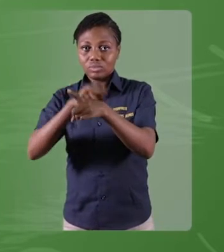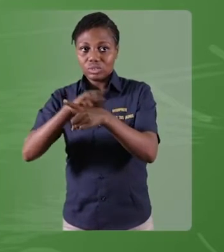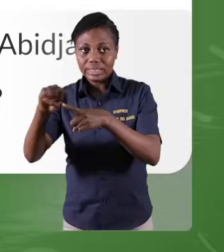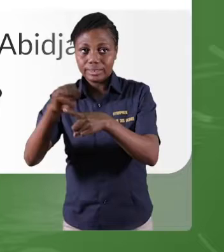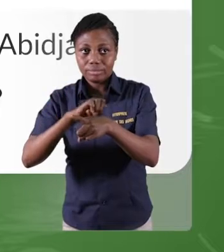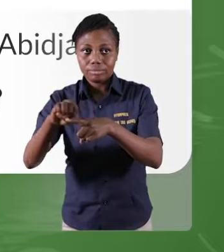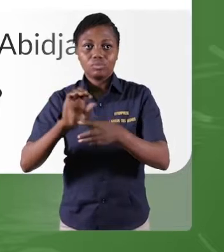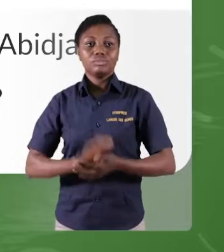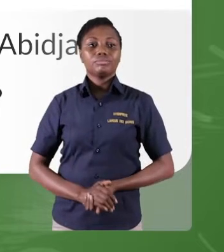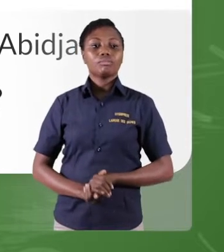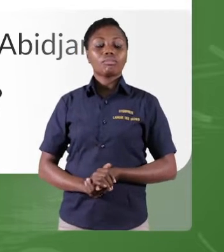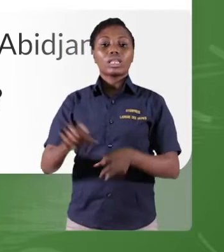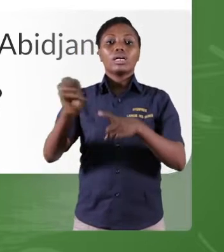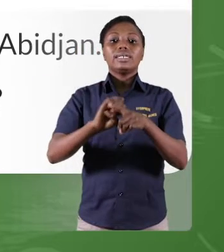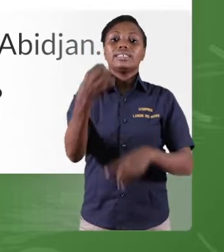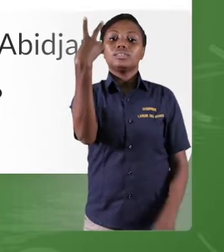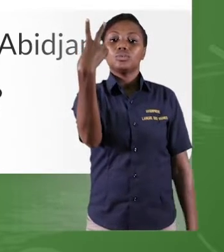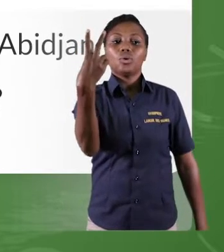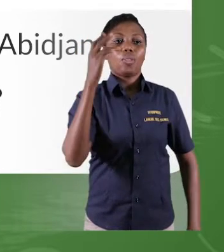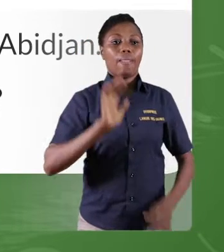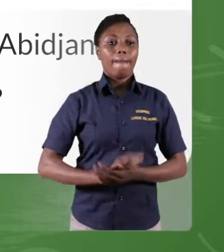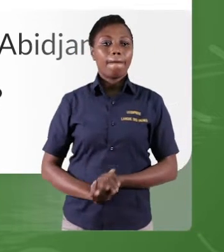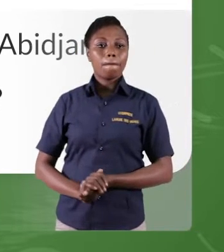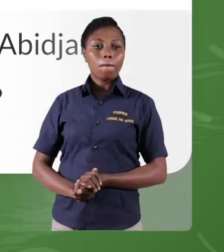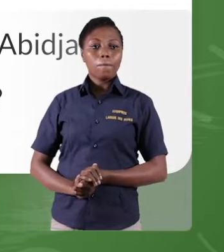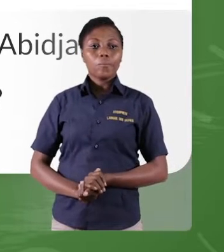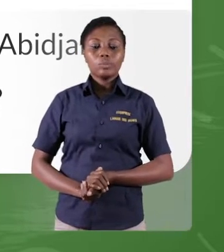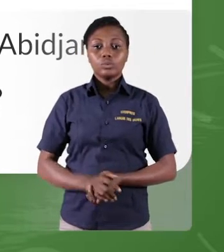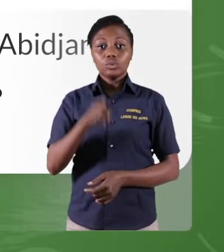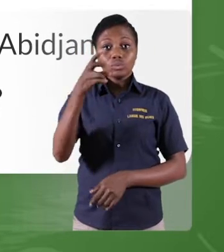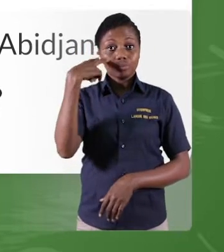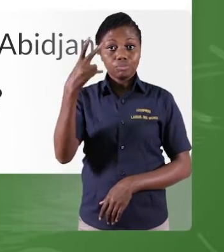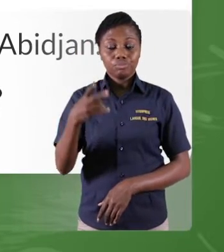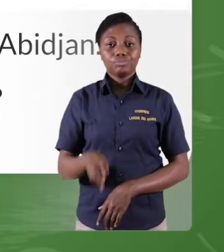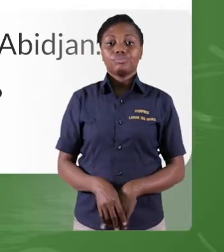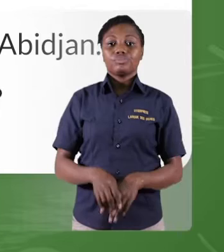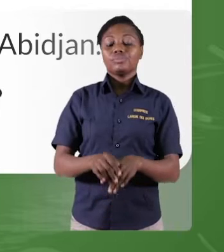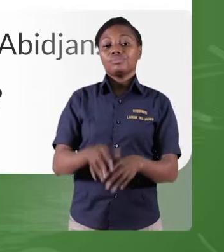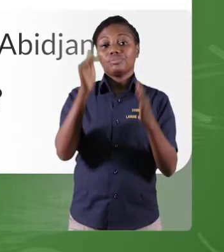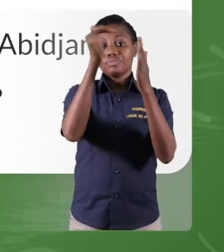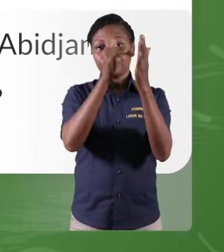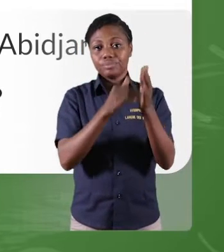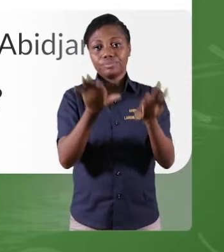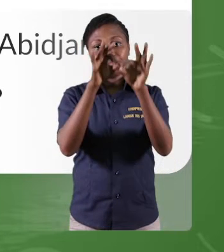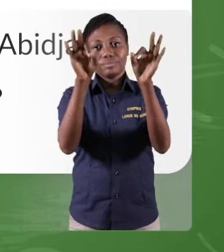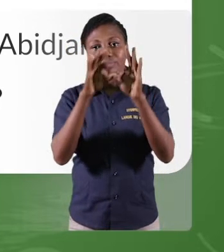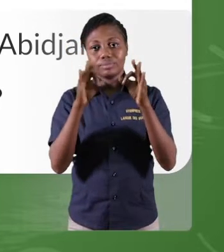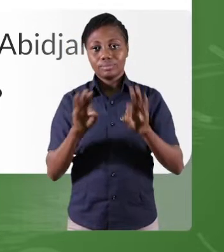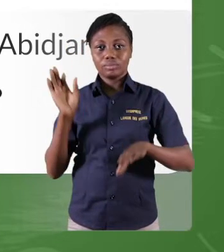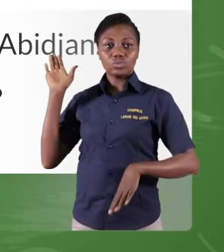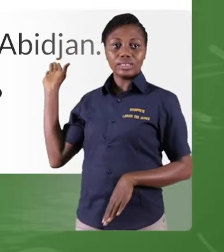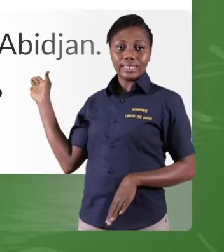2. You have to choose the right option to complete the sentences and underline it like in the example.